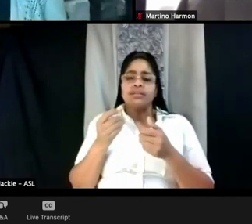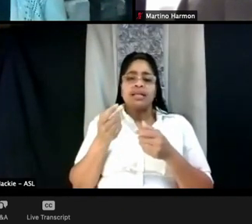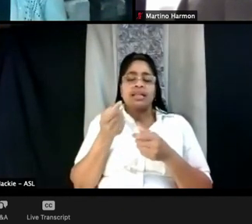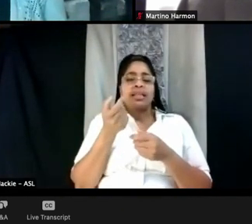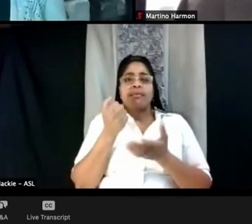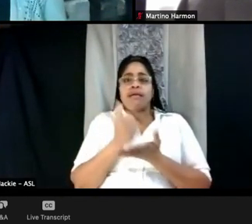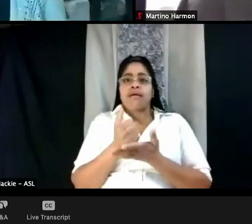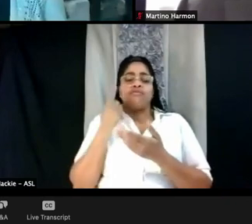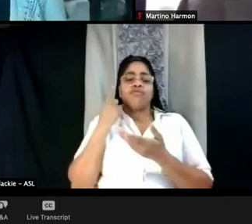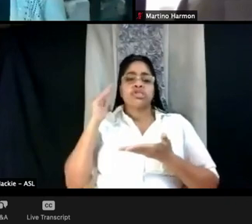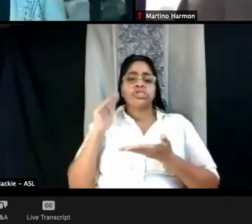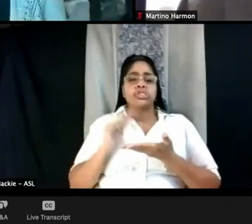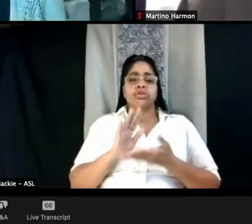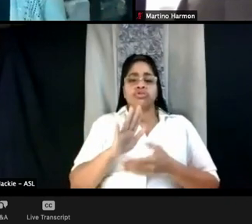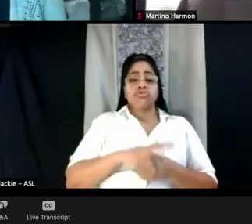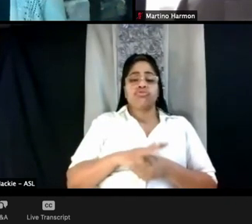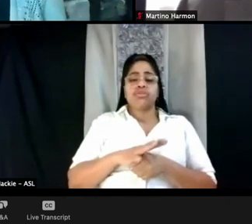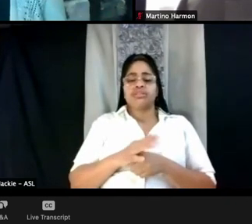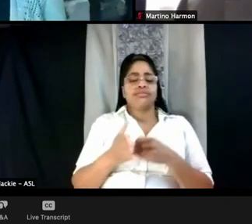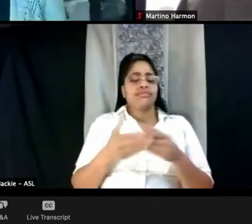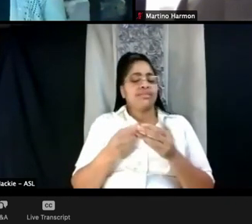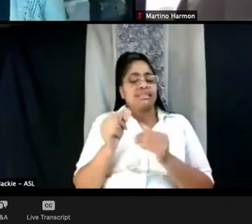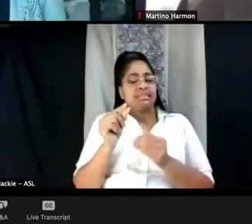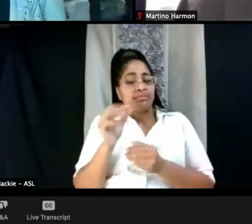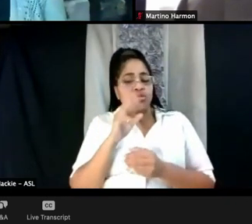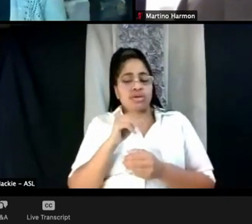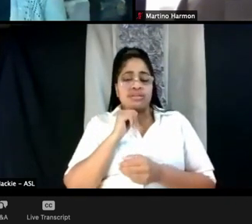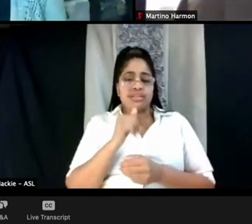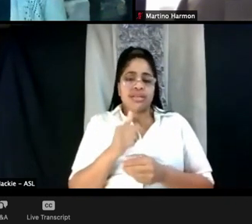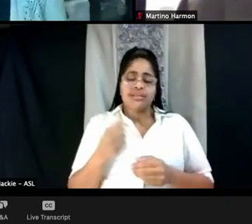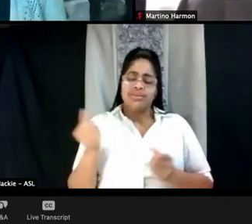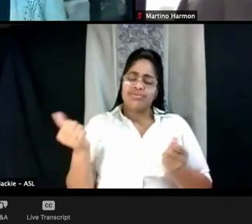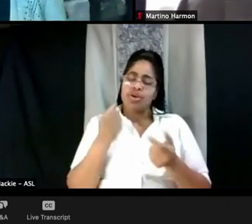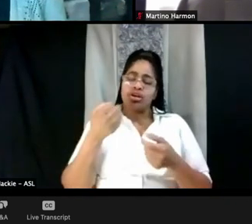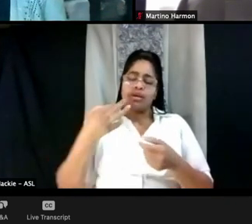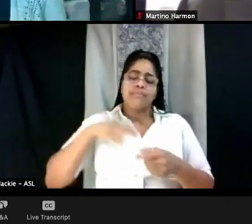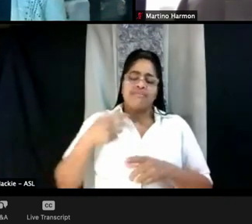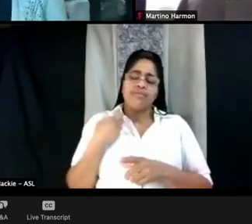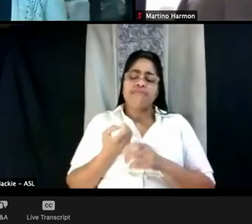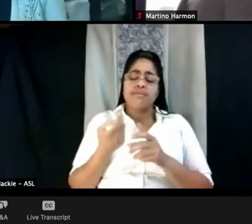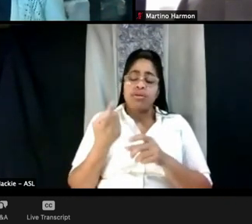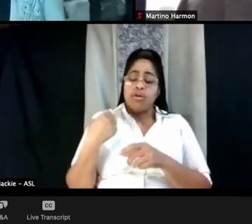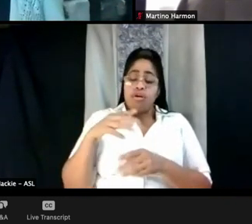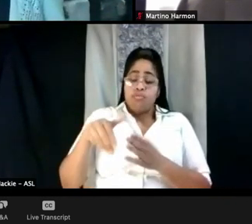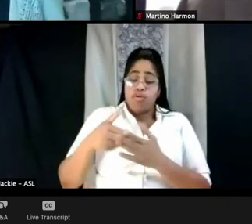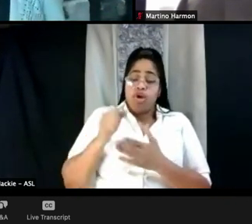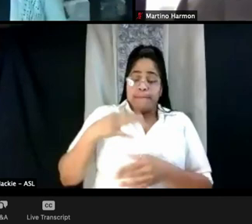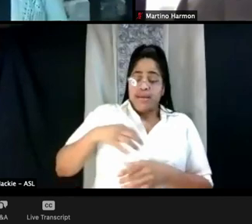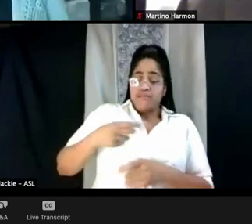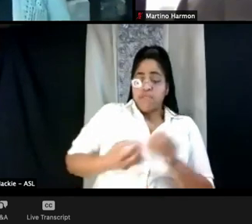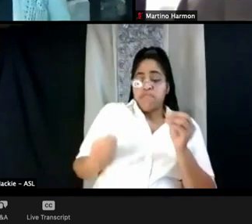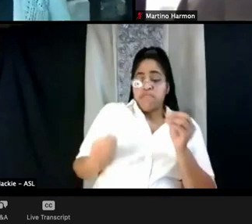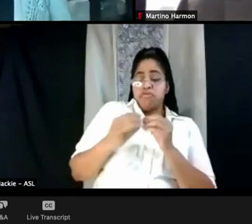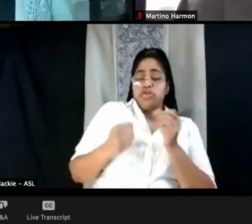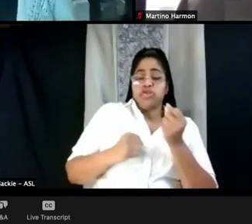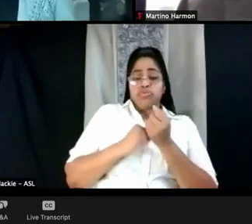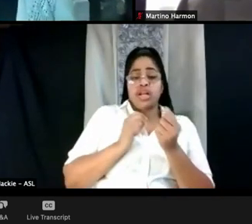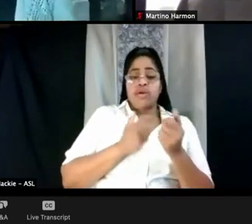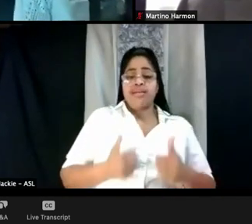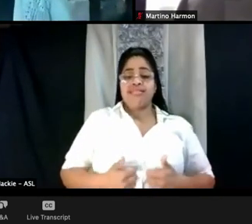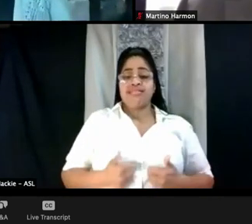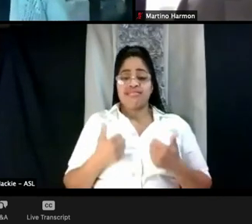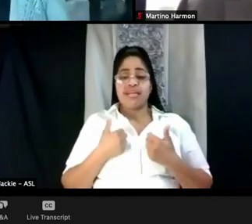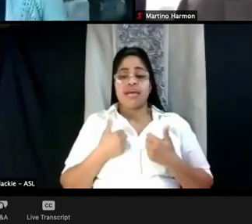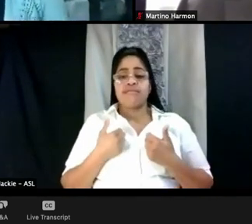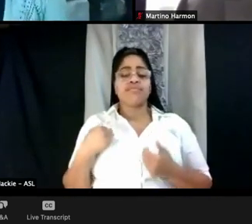Each one of us would benefit from having more supports in our lives. There are two primary offices that serve the mental health needs